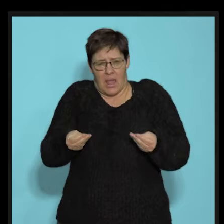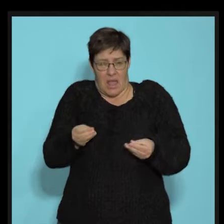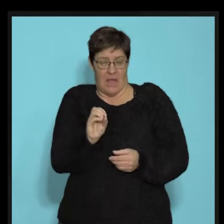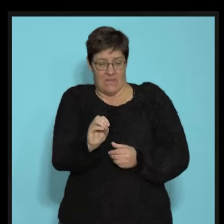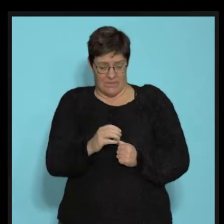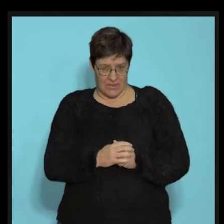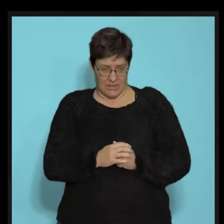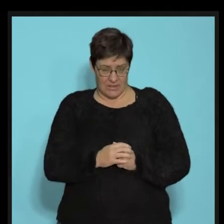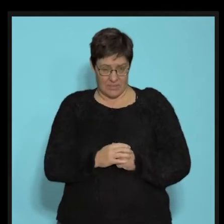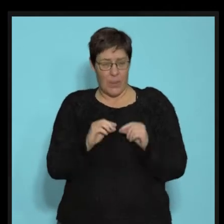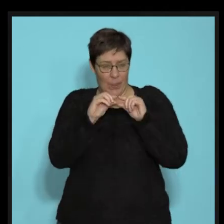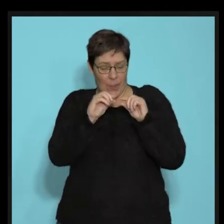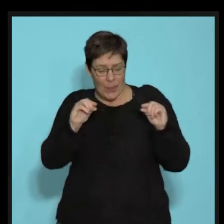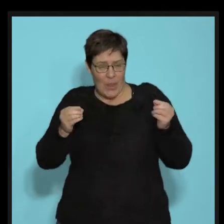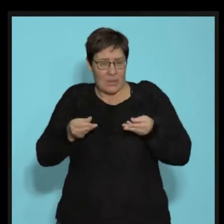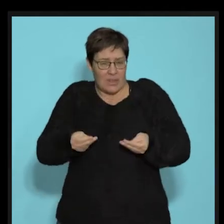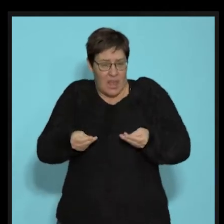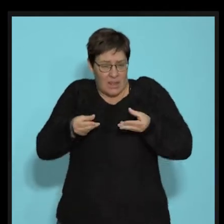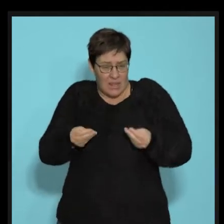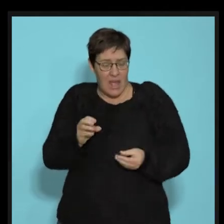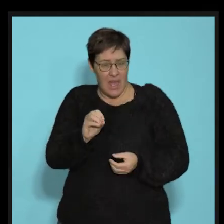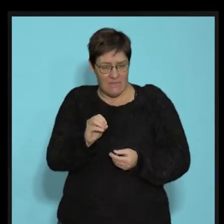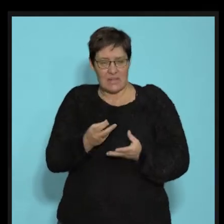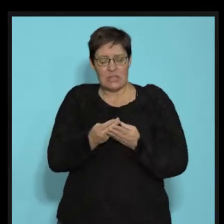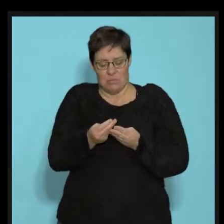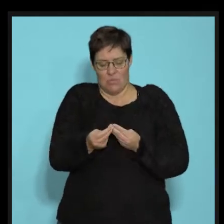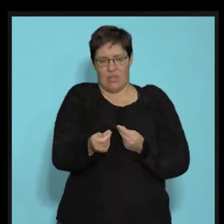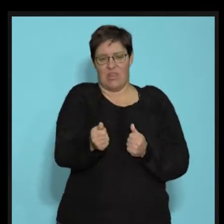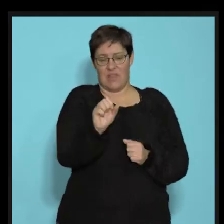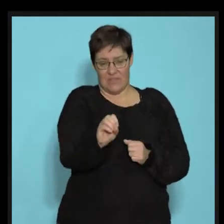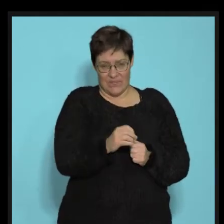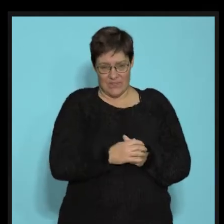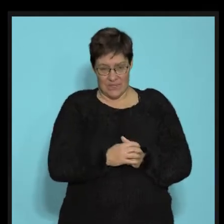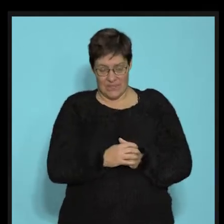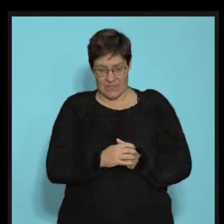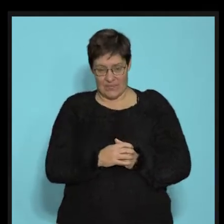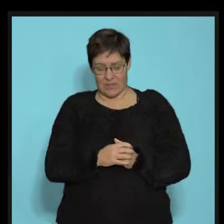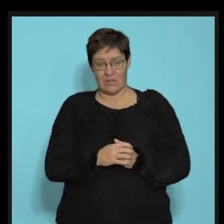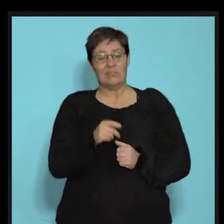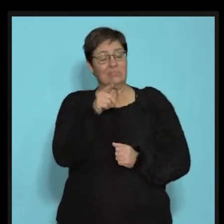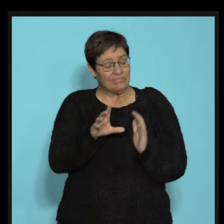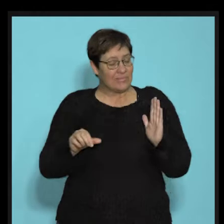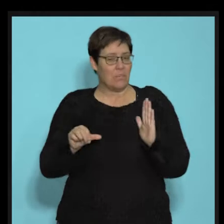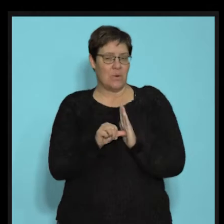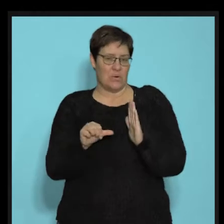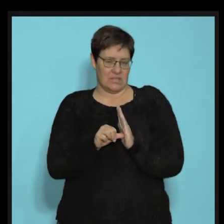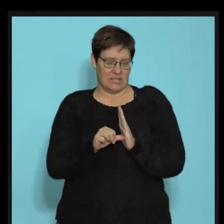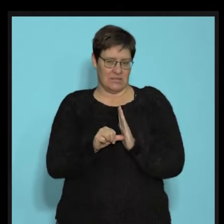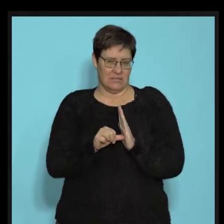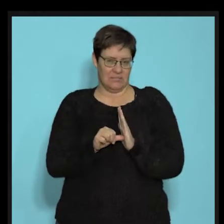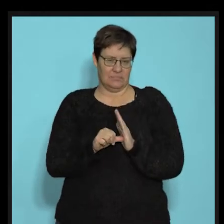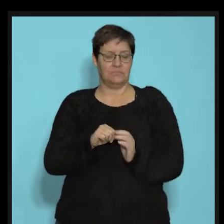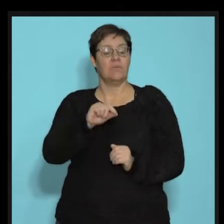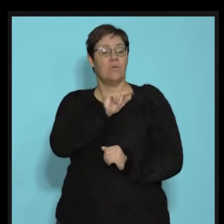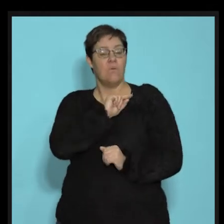And when it's thin and moist, all right, and it's also very smooth. And this is going to be very important when I